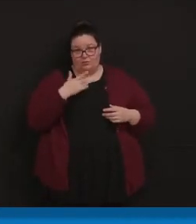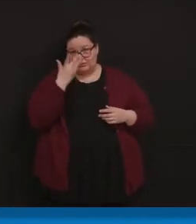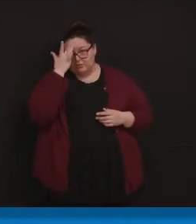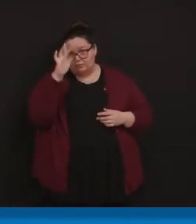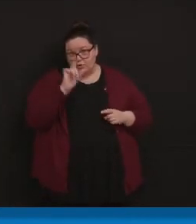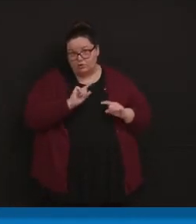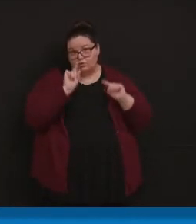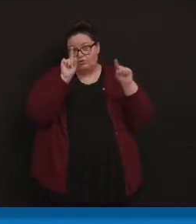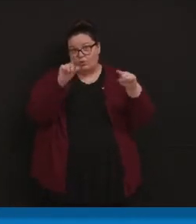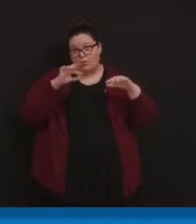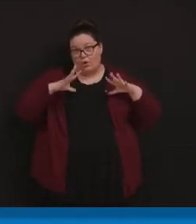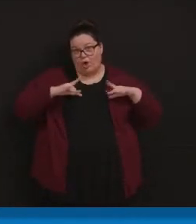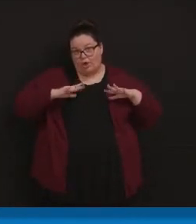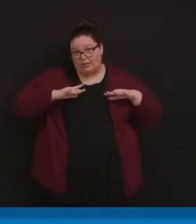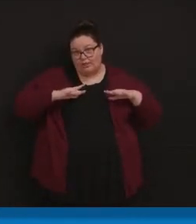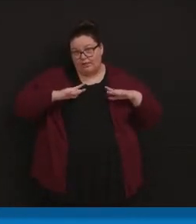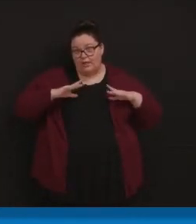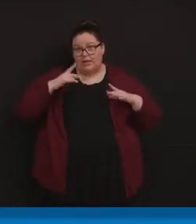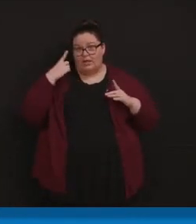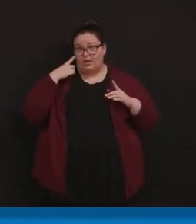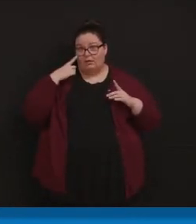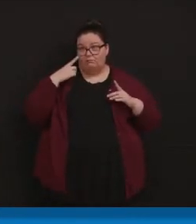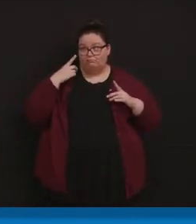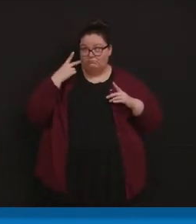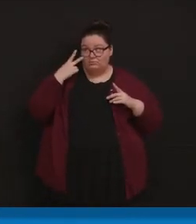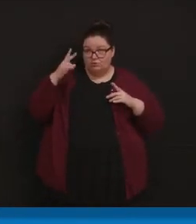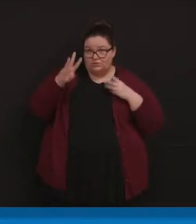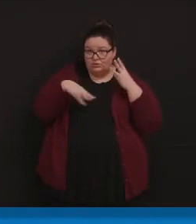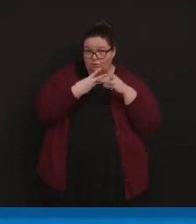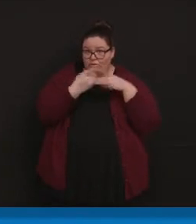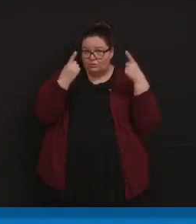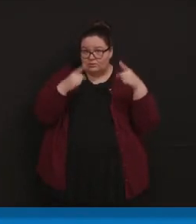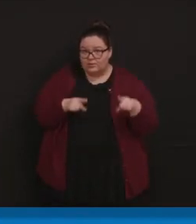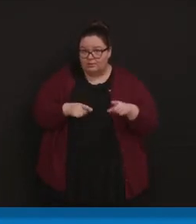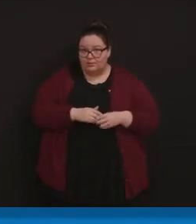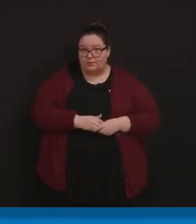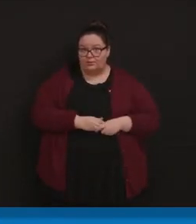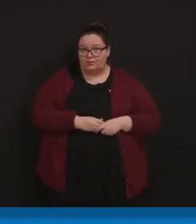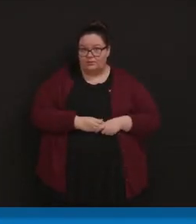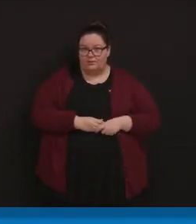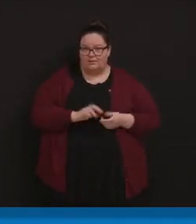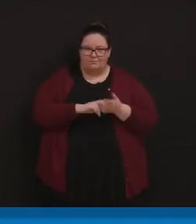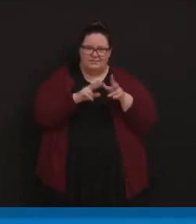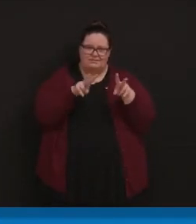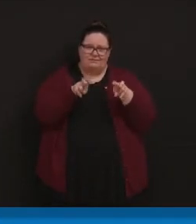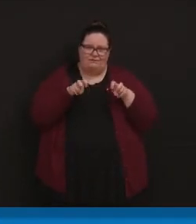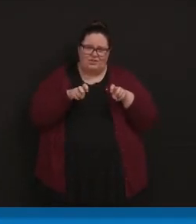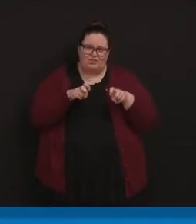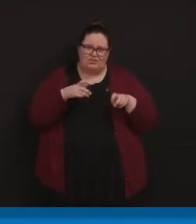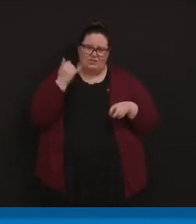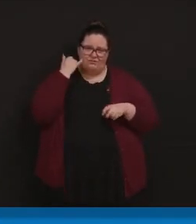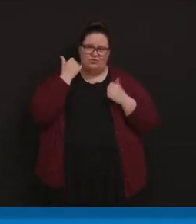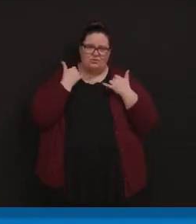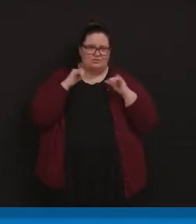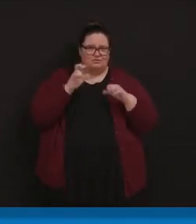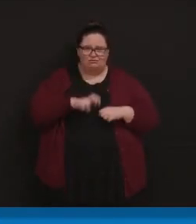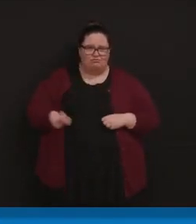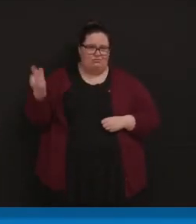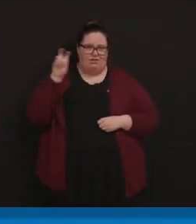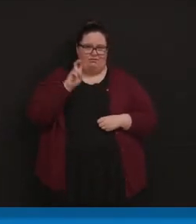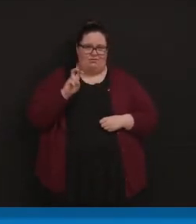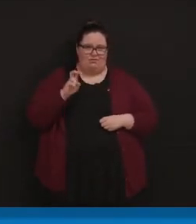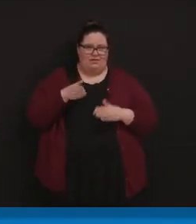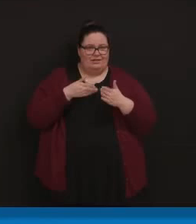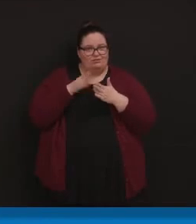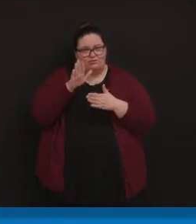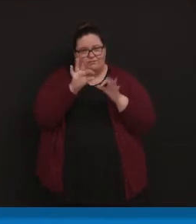Dr. Russell has said, in light of the evidence from around the world, is committing an act of selfishness against their family, against people in their